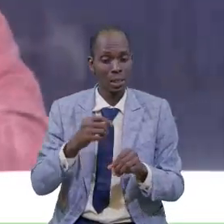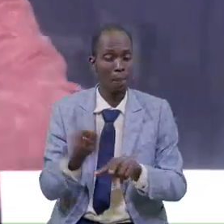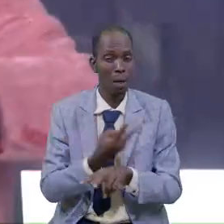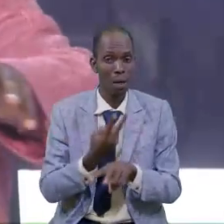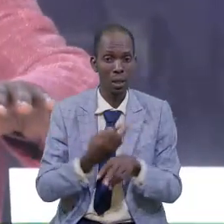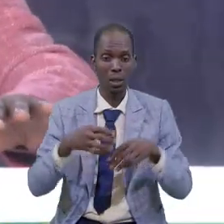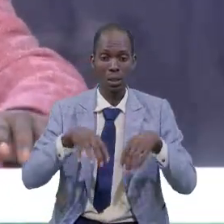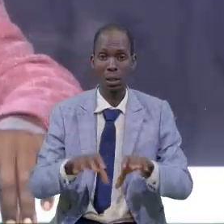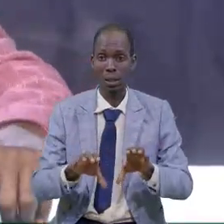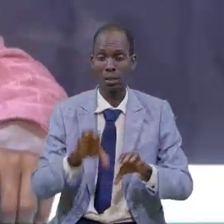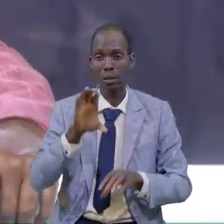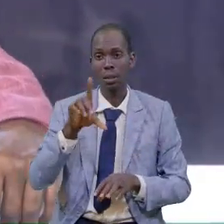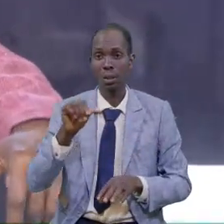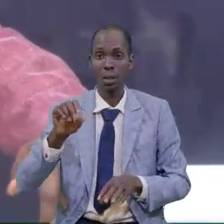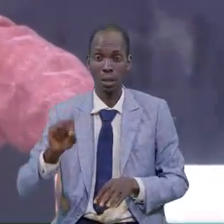gave us